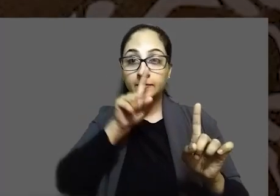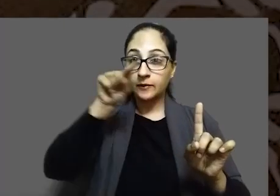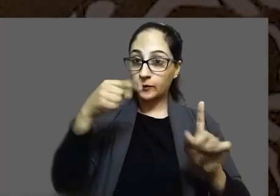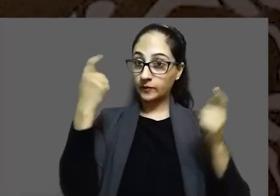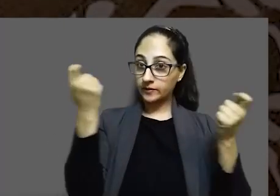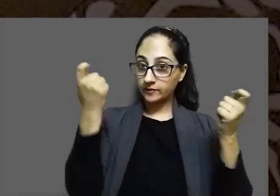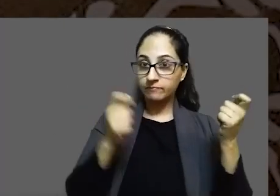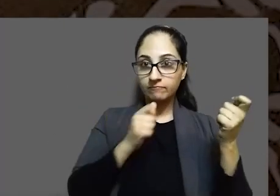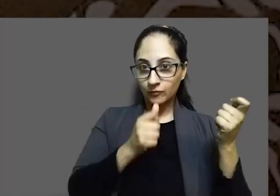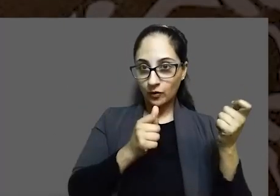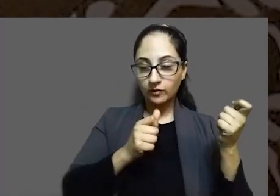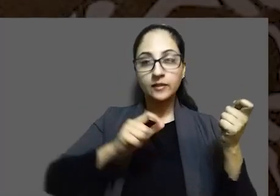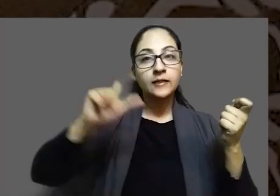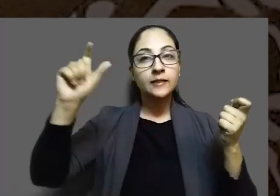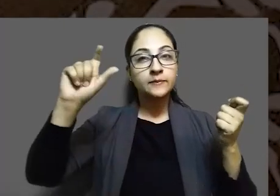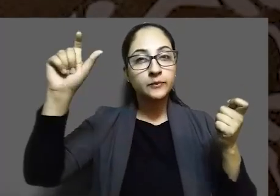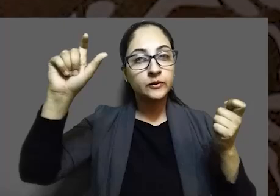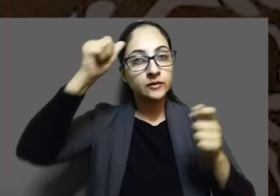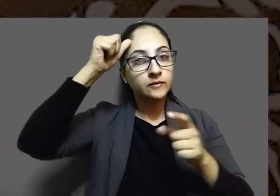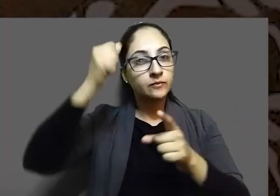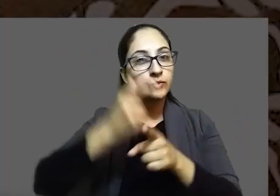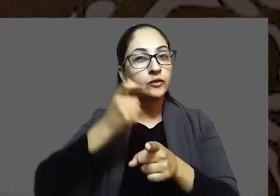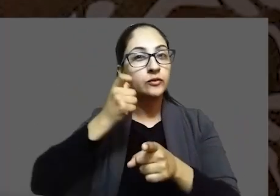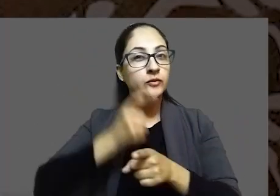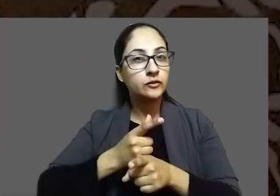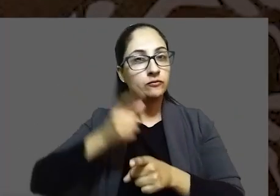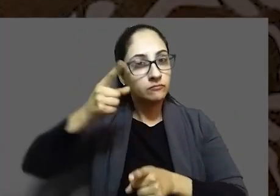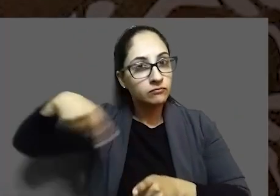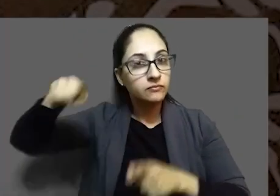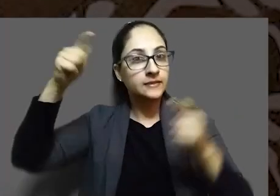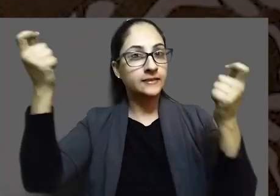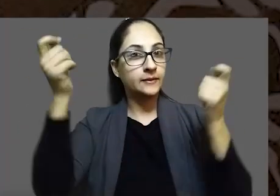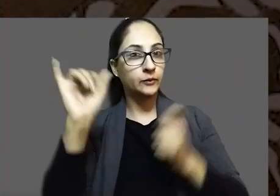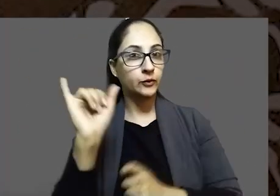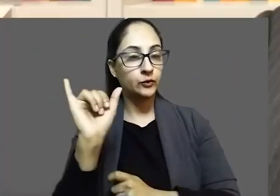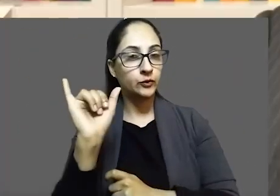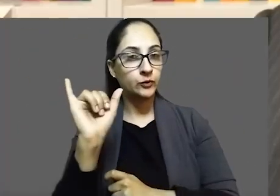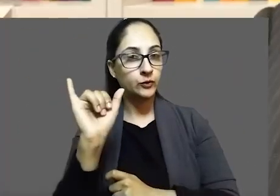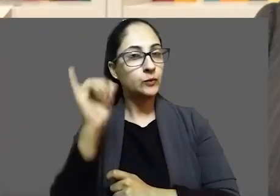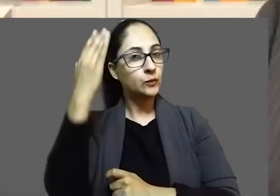Ummah? Are there specific examples or stories you can share with us?